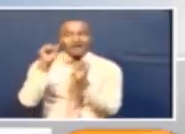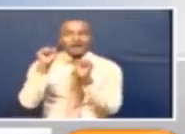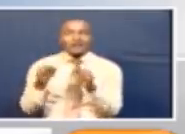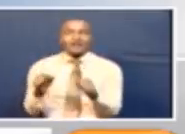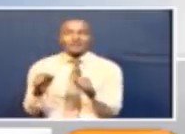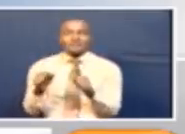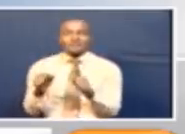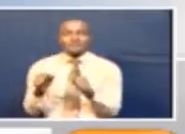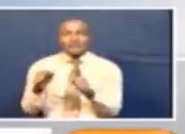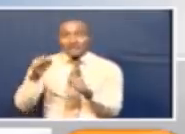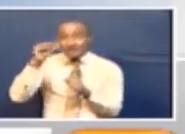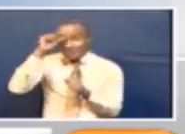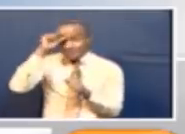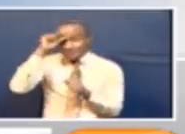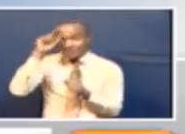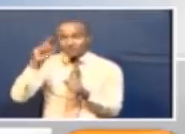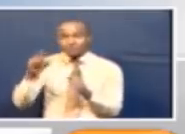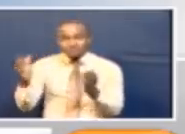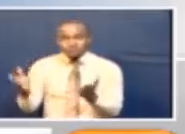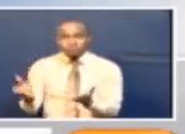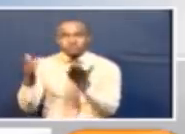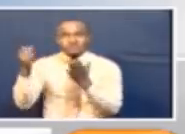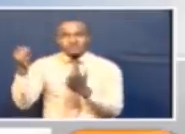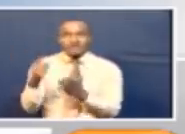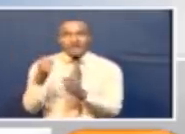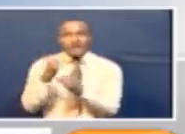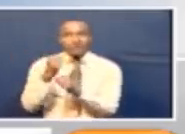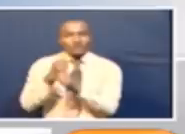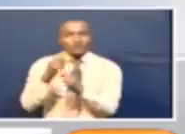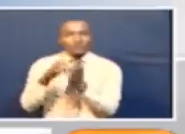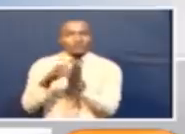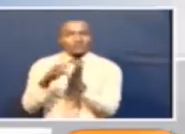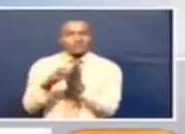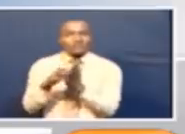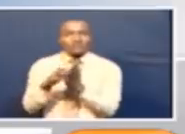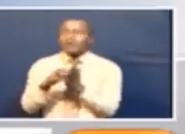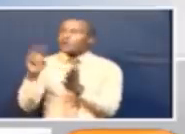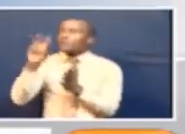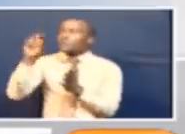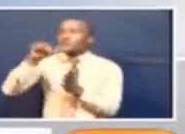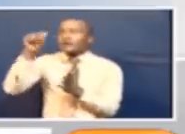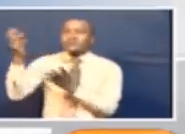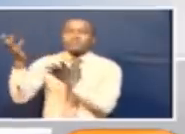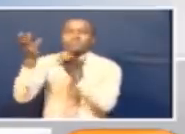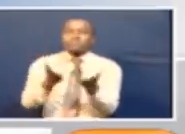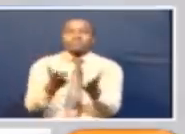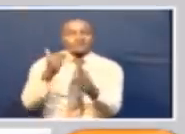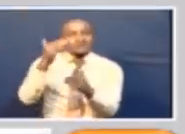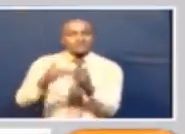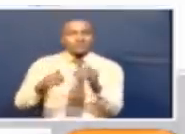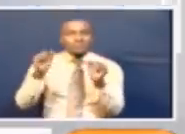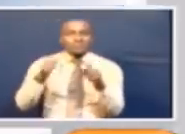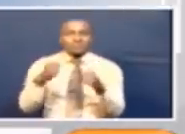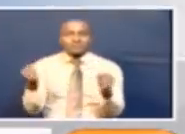medical services. The government should consider improving their salaries and working conditions. Outsourcing will not end strikes in Kenya.